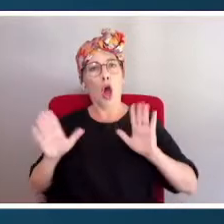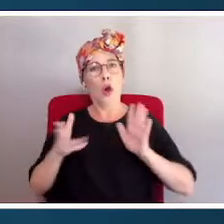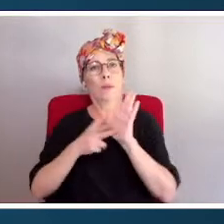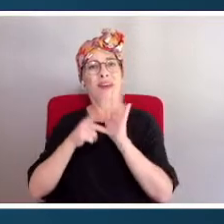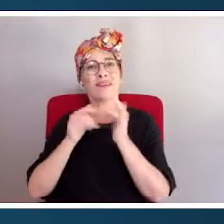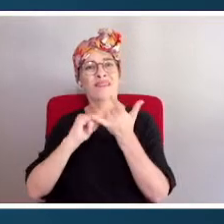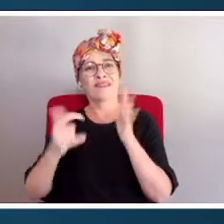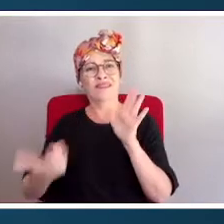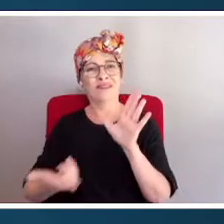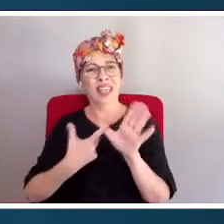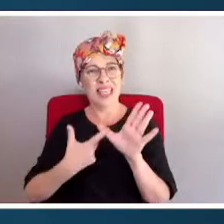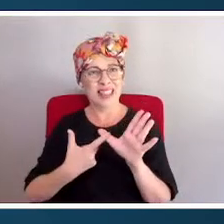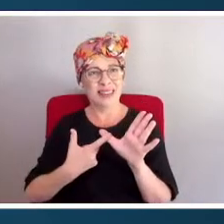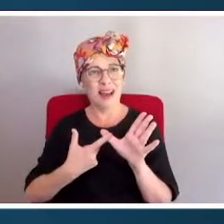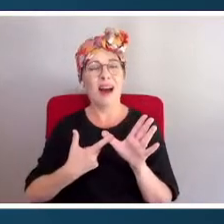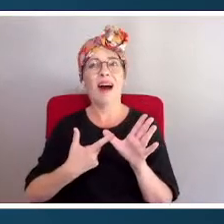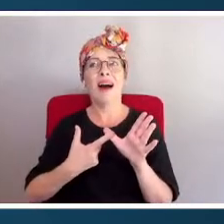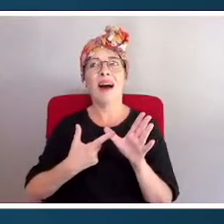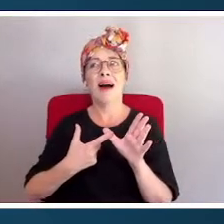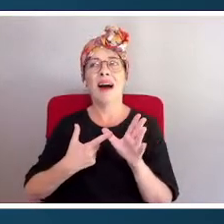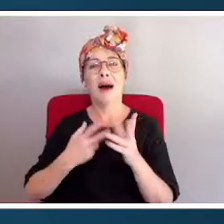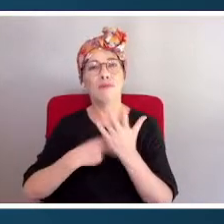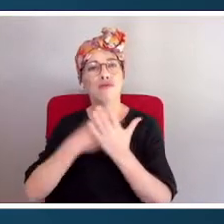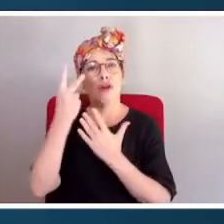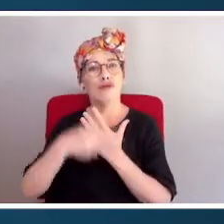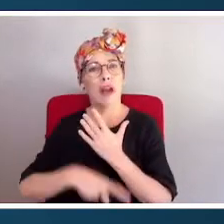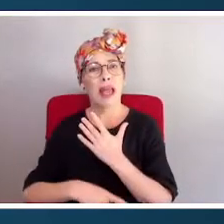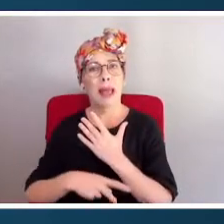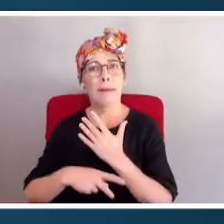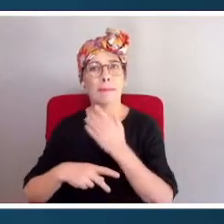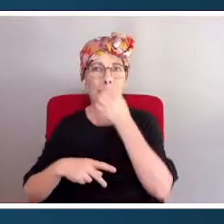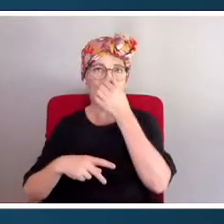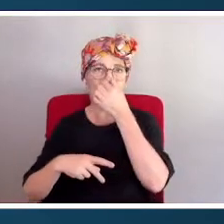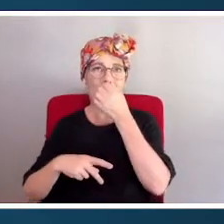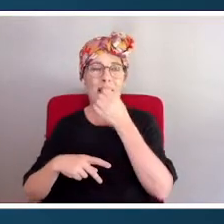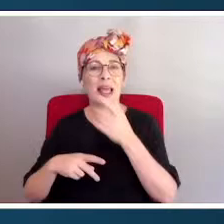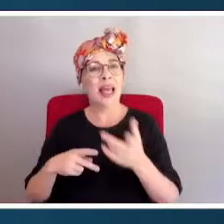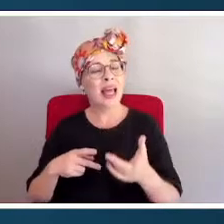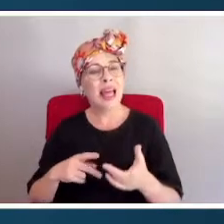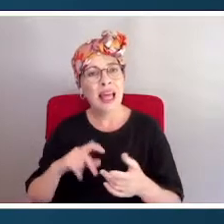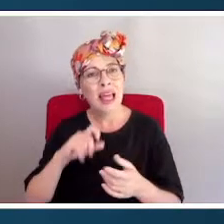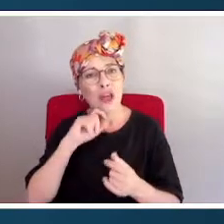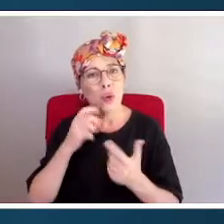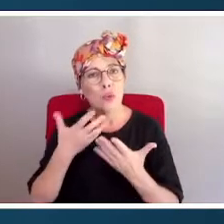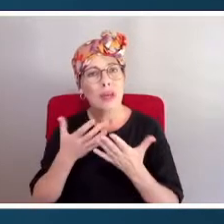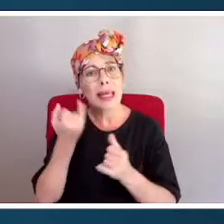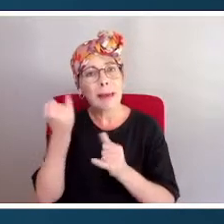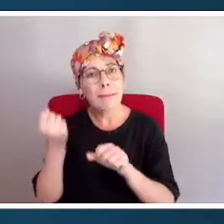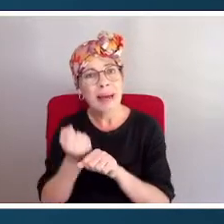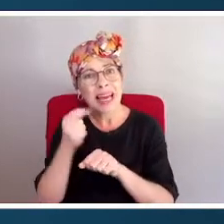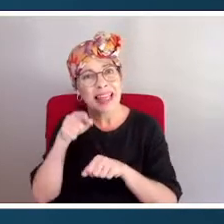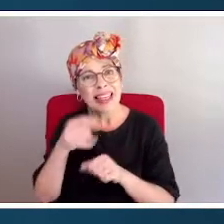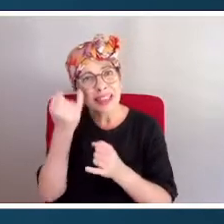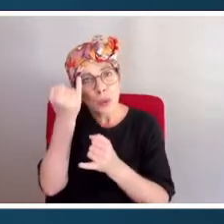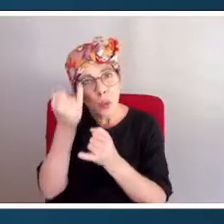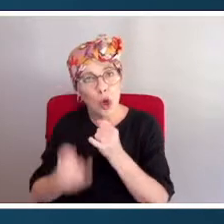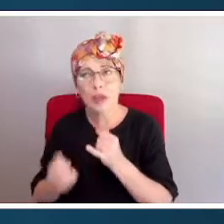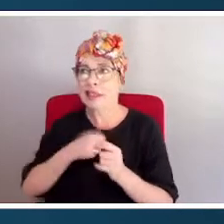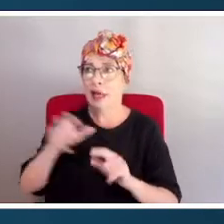drain from, you know, these countries that really need the brains and